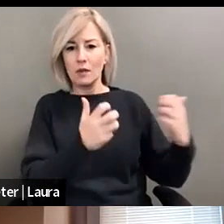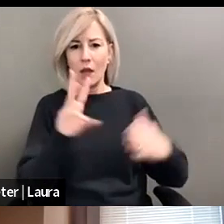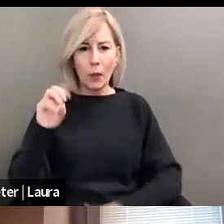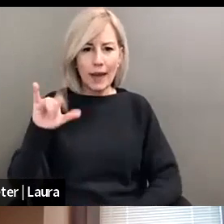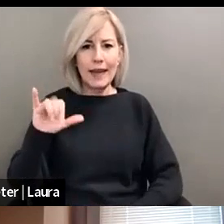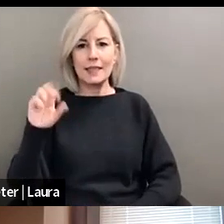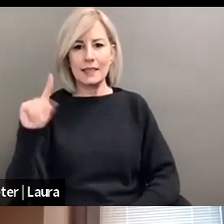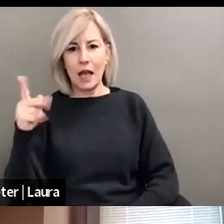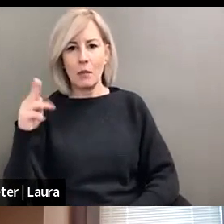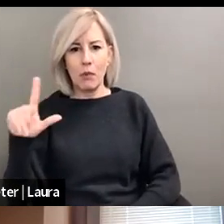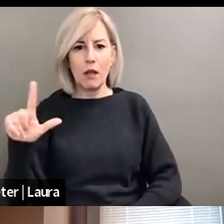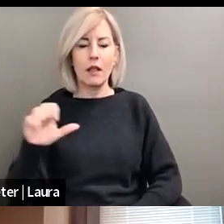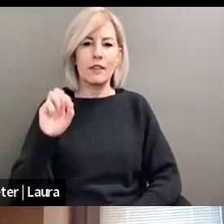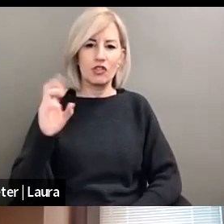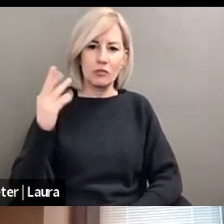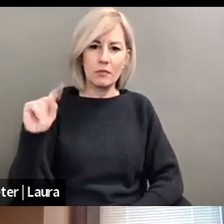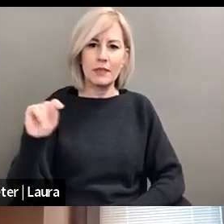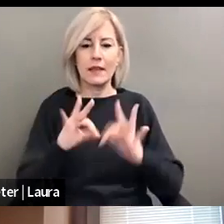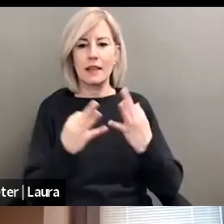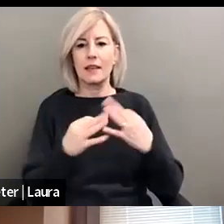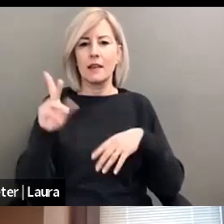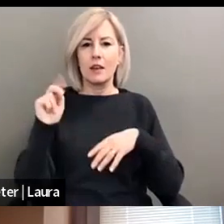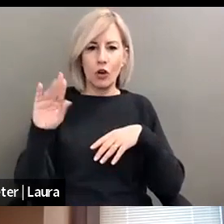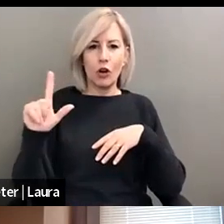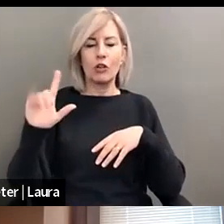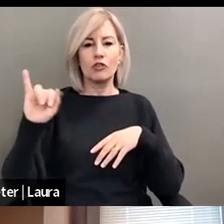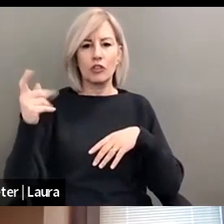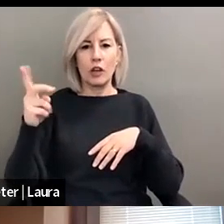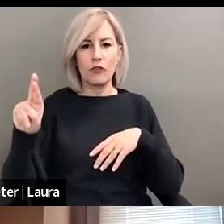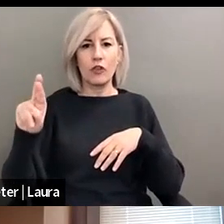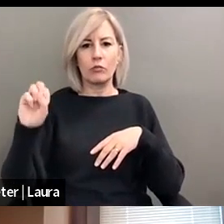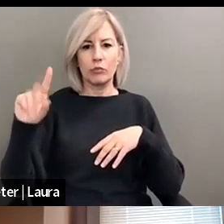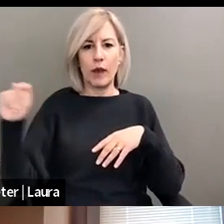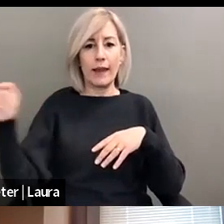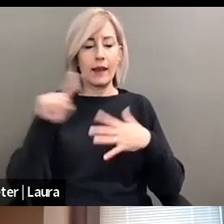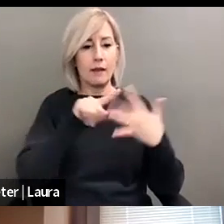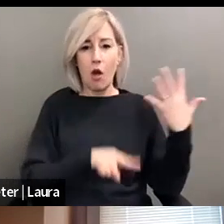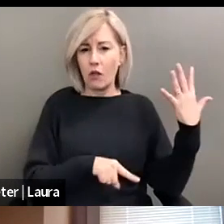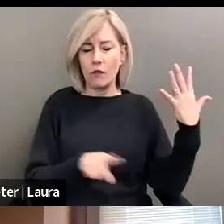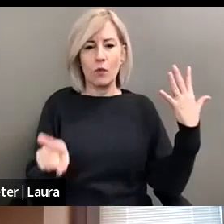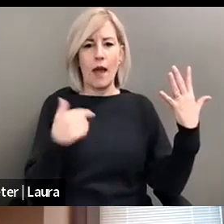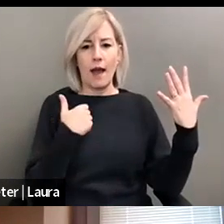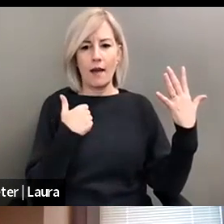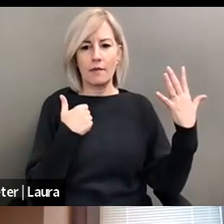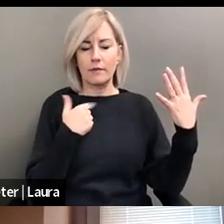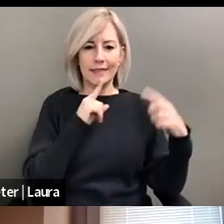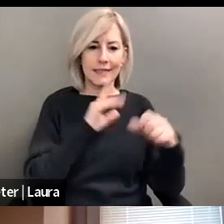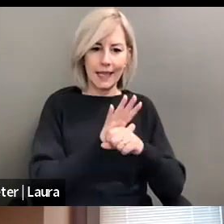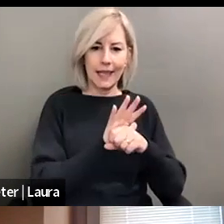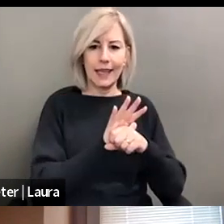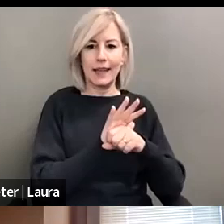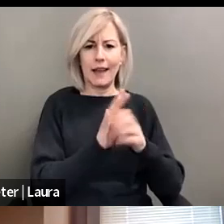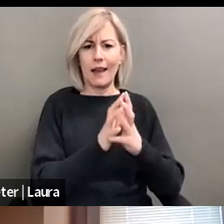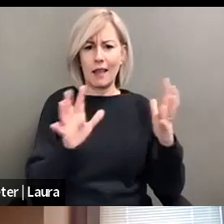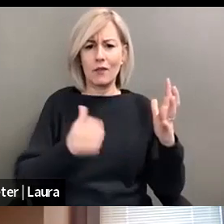Scott, Paula, the Schmidt family, Carl, Jennifer, Brett, like all of you have, dedicated much